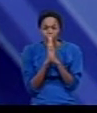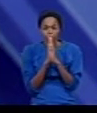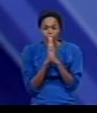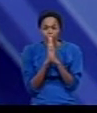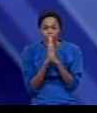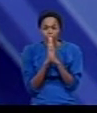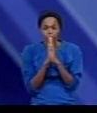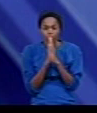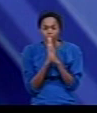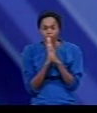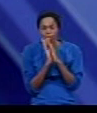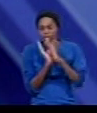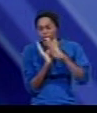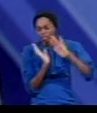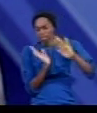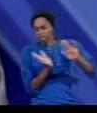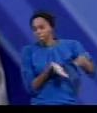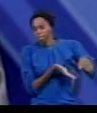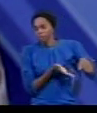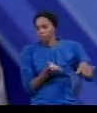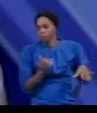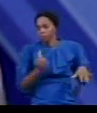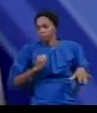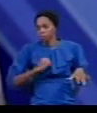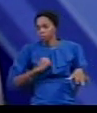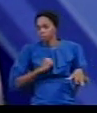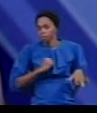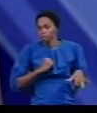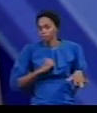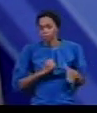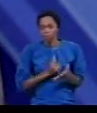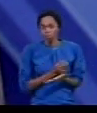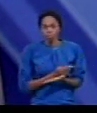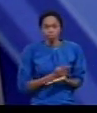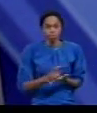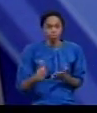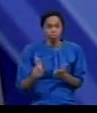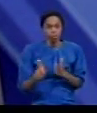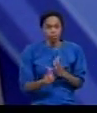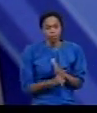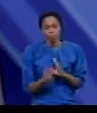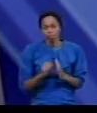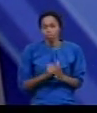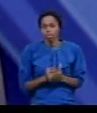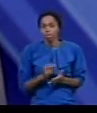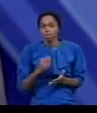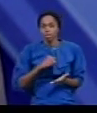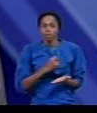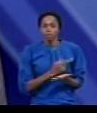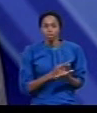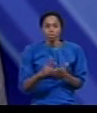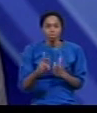Living self-righteousness before God will bring guilt in our lives.